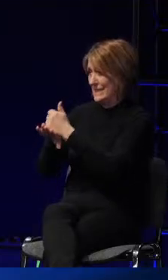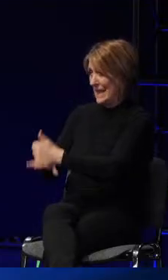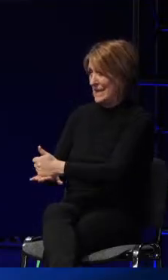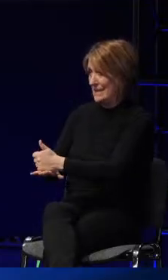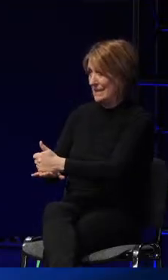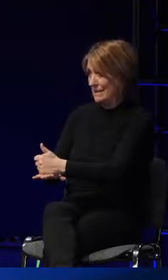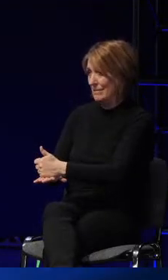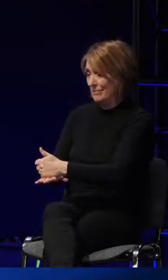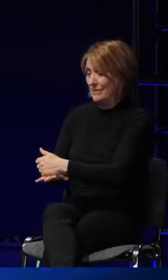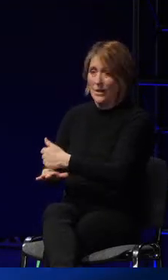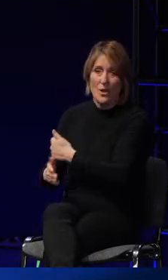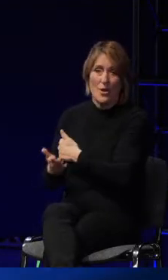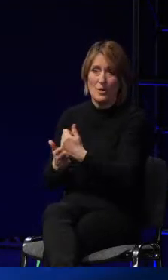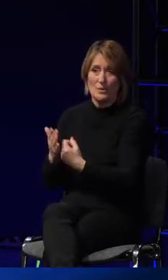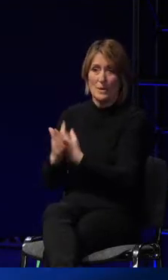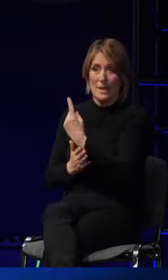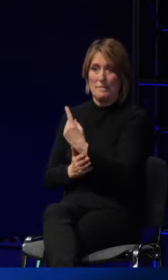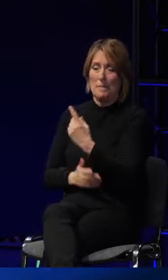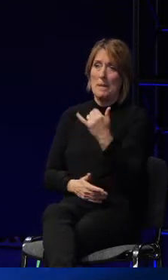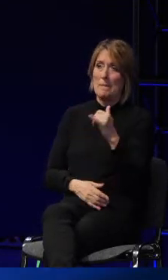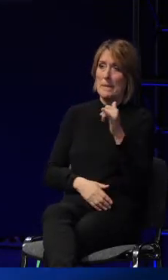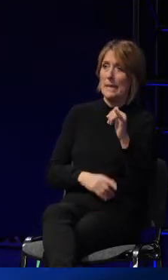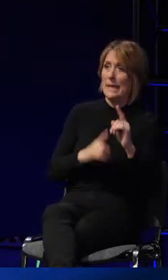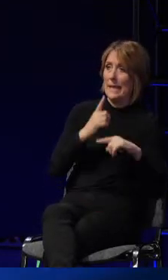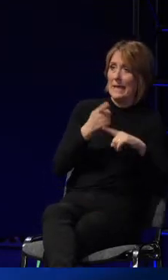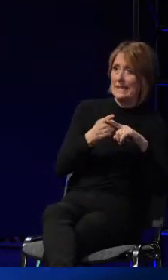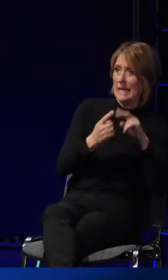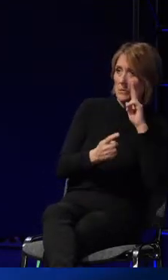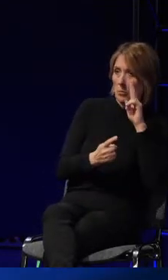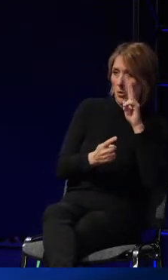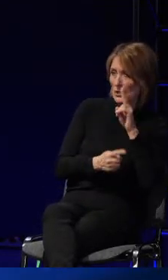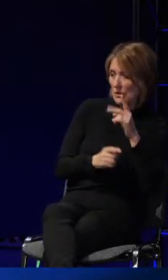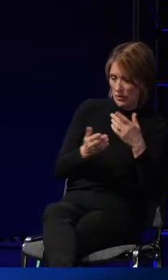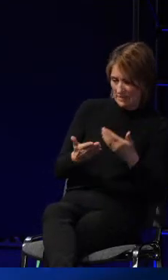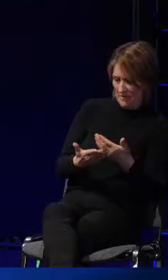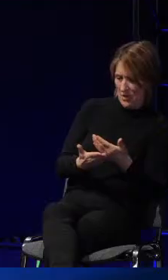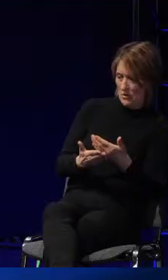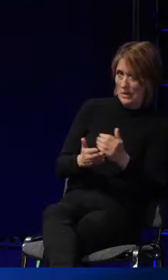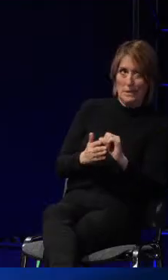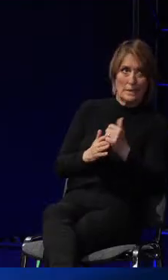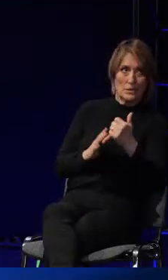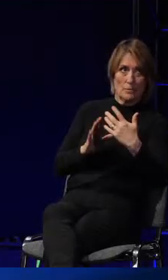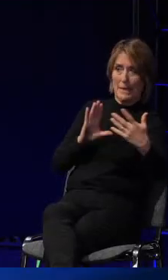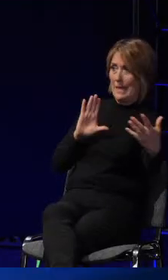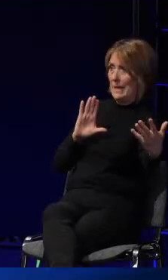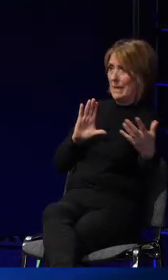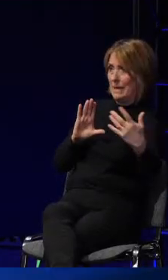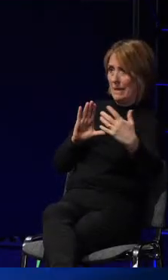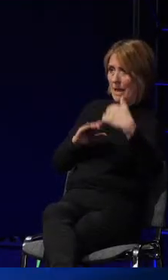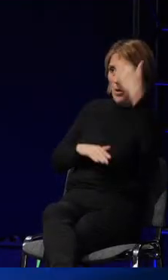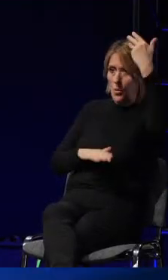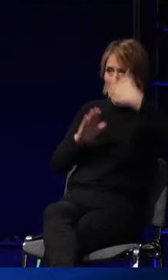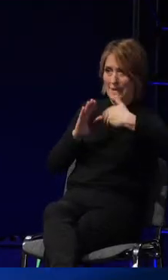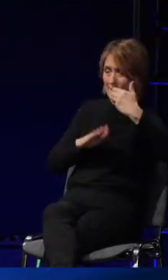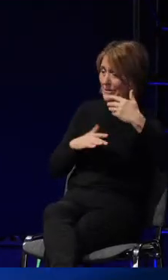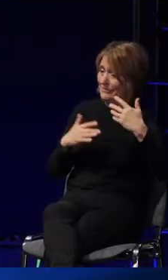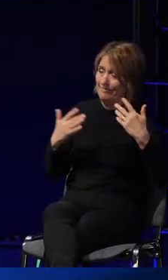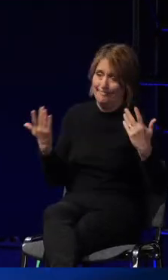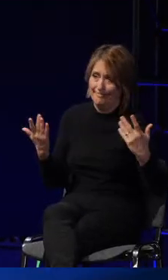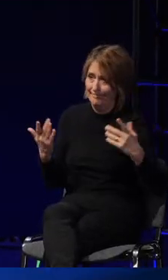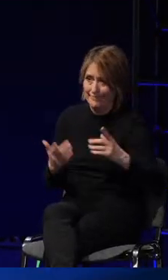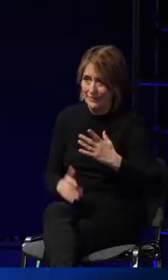from, an exec who's watched it on their phone next to a big window. Like all you can do is get as close as